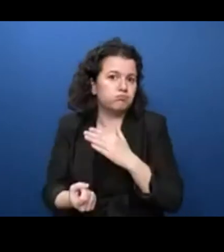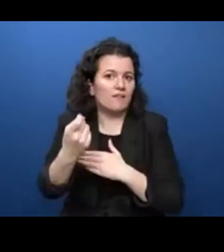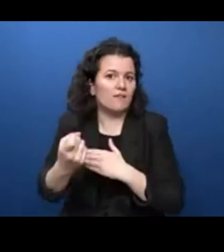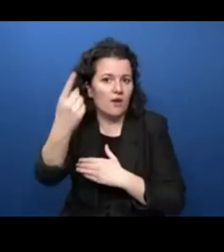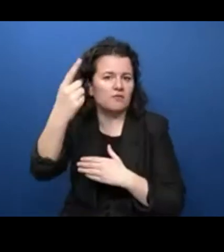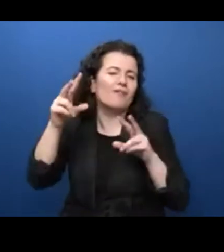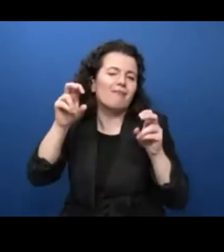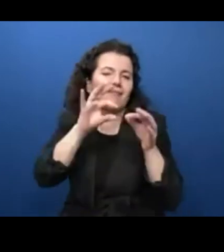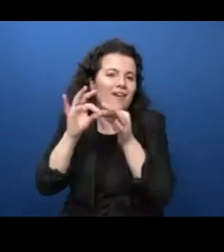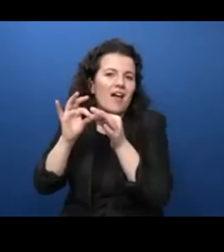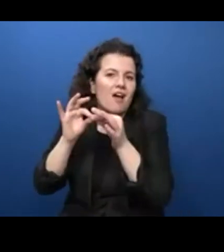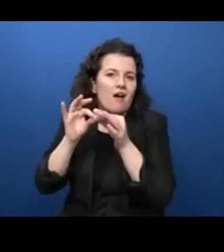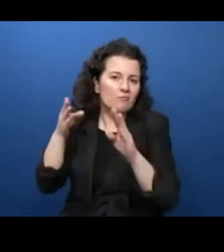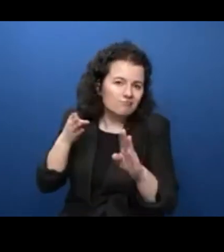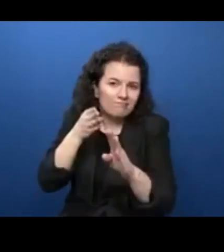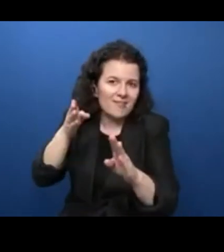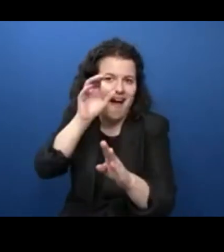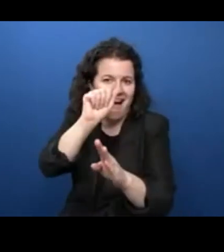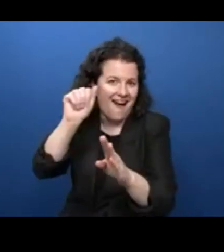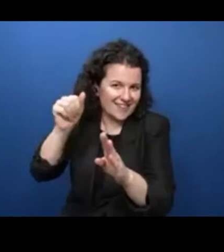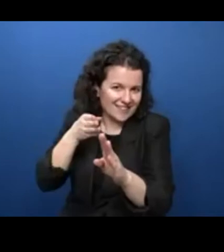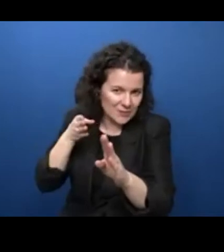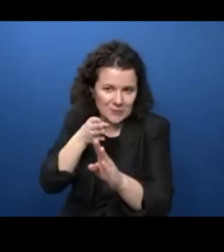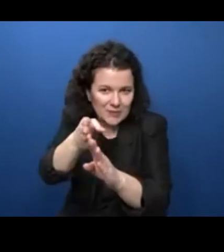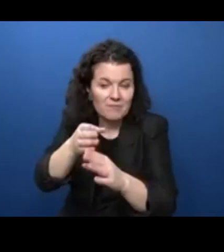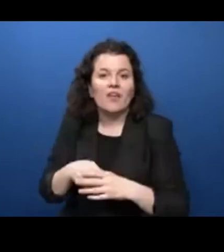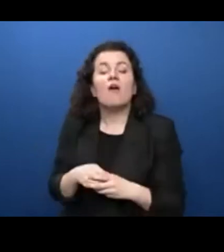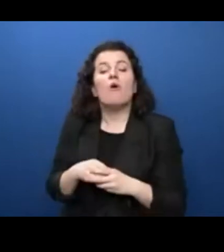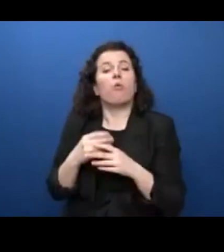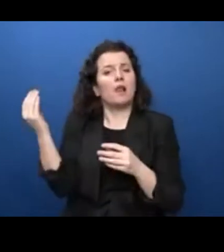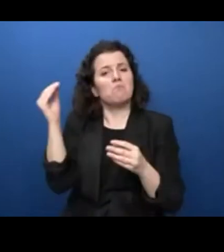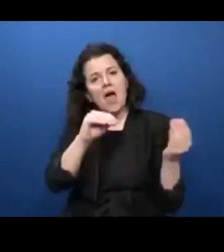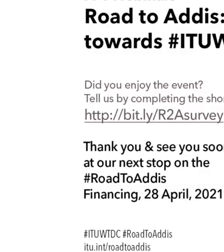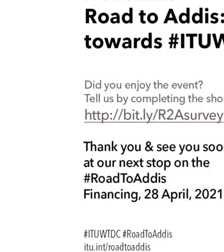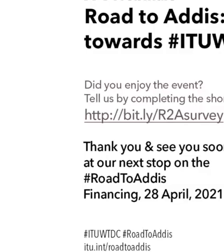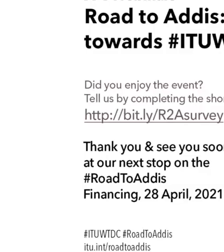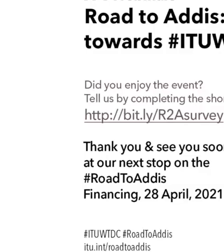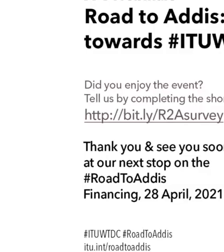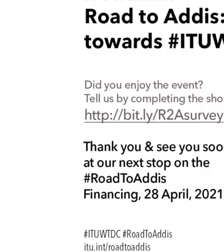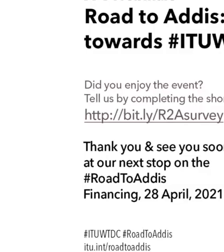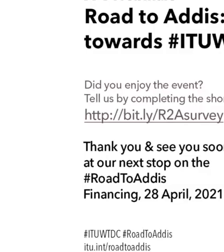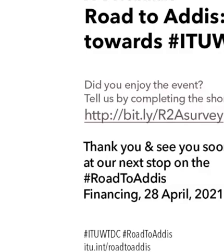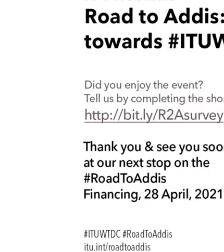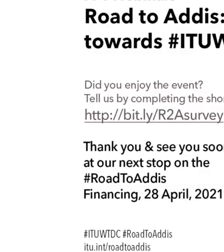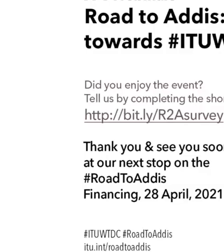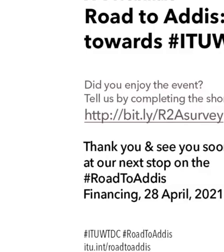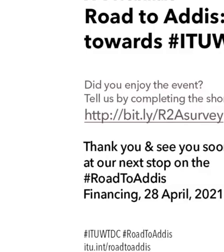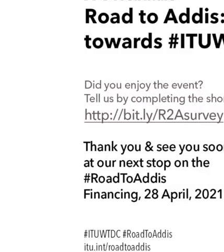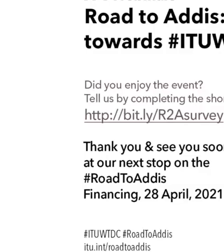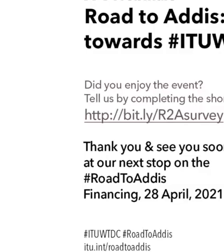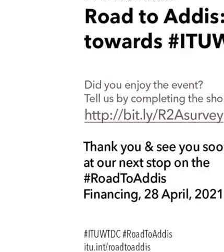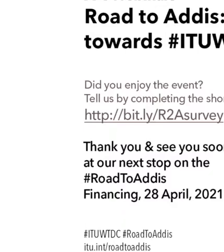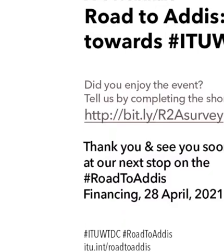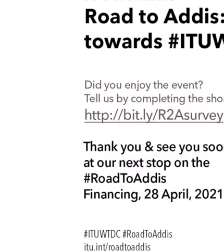and it will be compiled by the end and presented at WTC in Addis Ababa in November. So